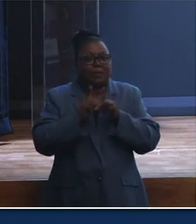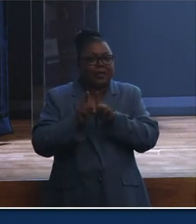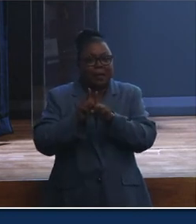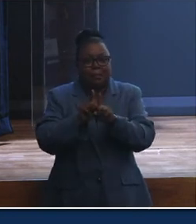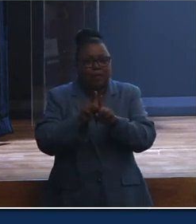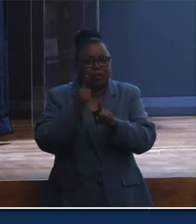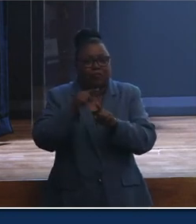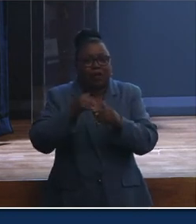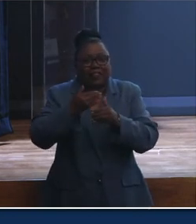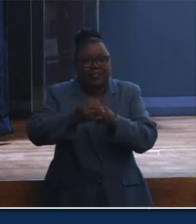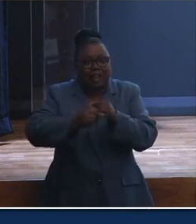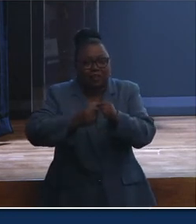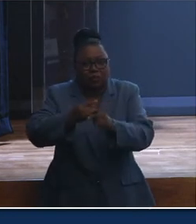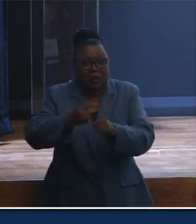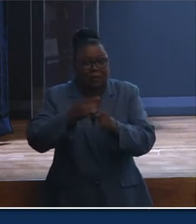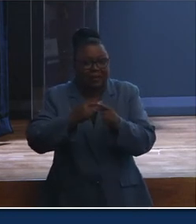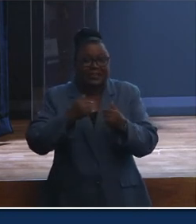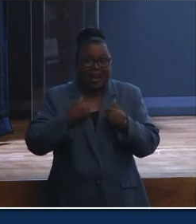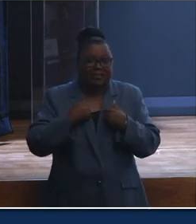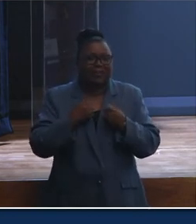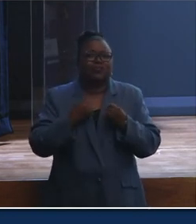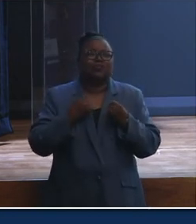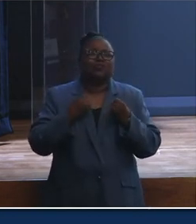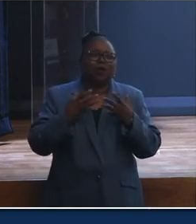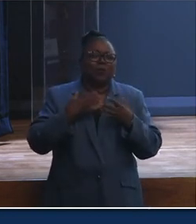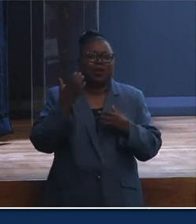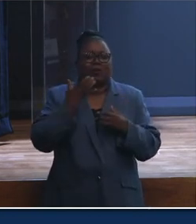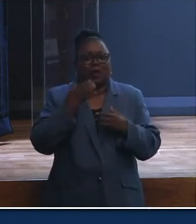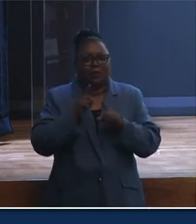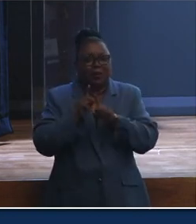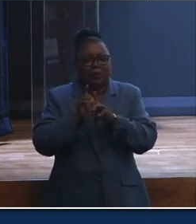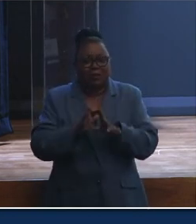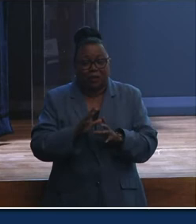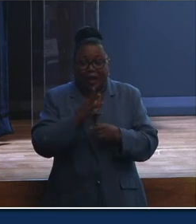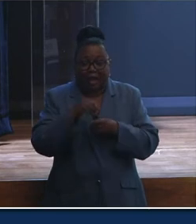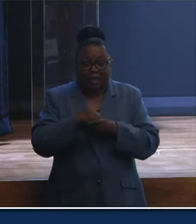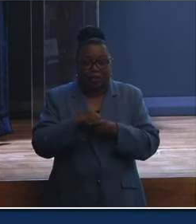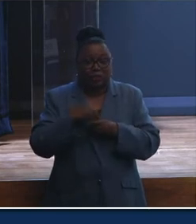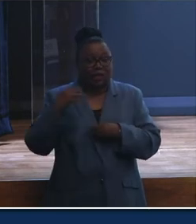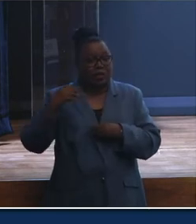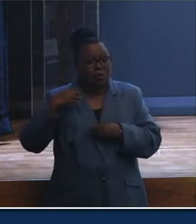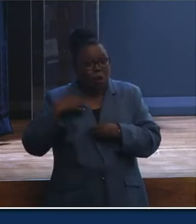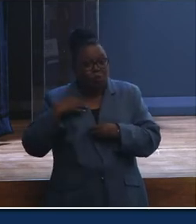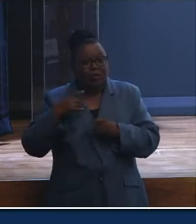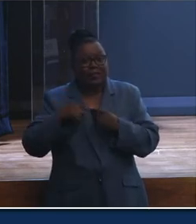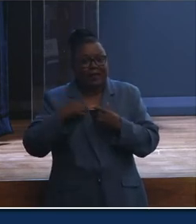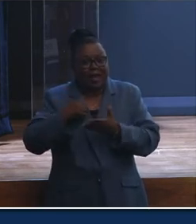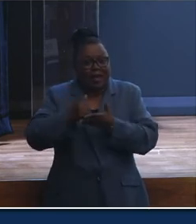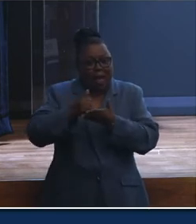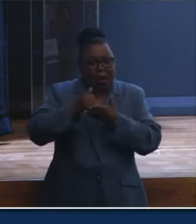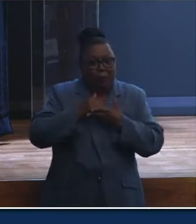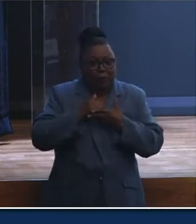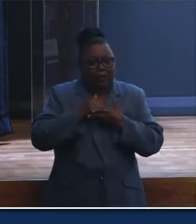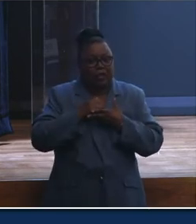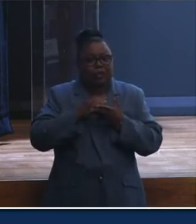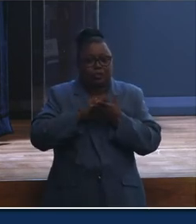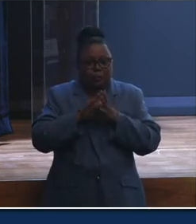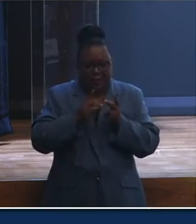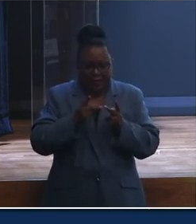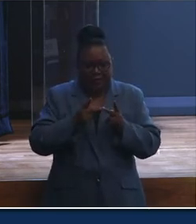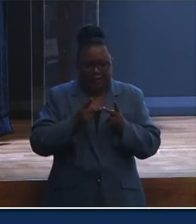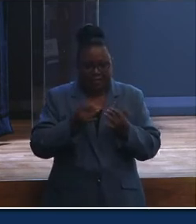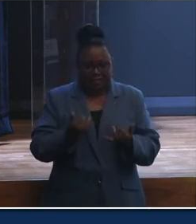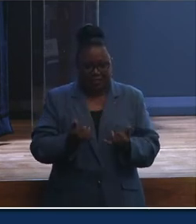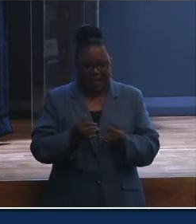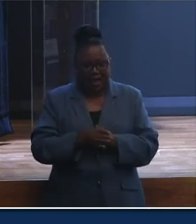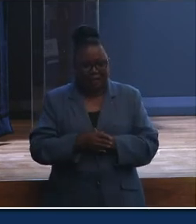mentor for the next generation, because I've had so many incredible mentors, including coaches, that have helped me to be in the position I am in